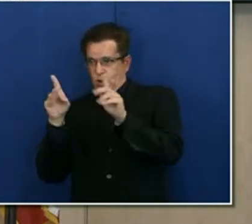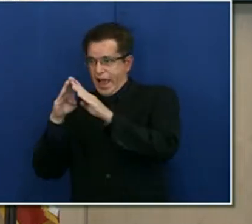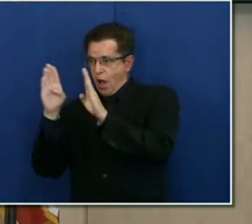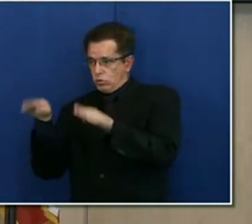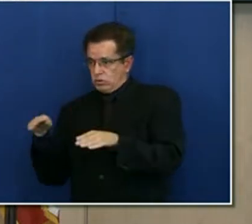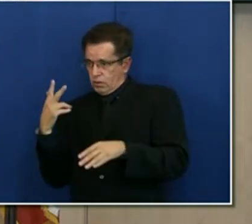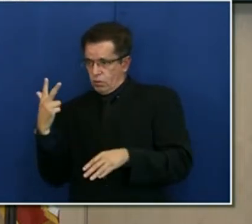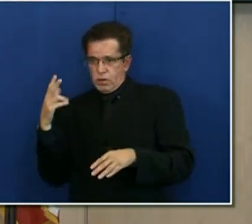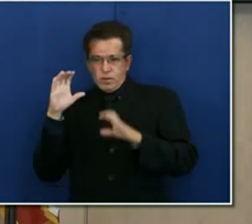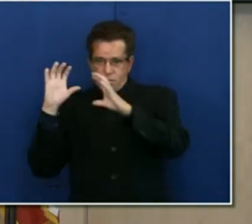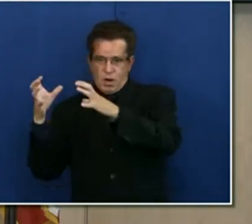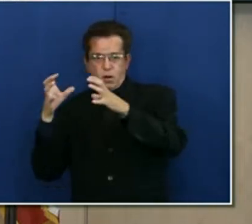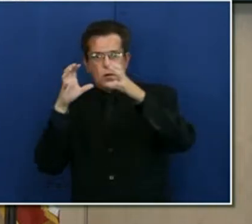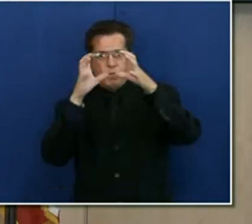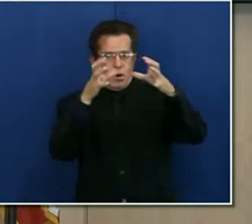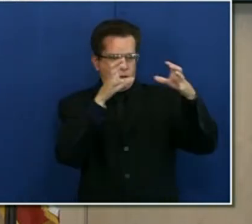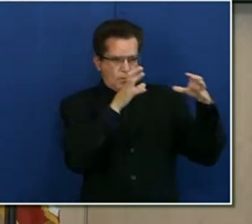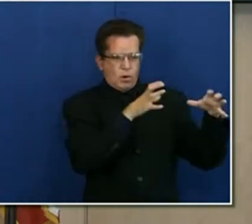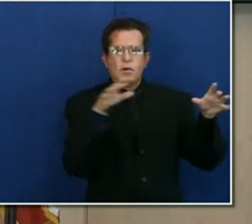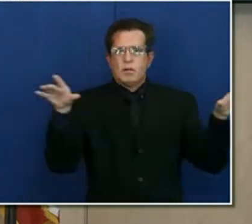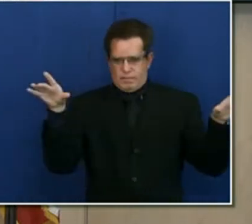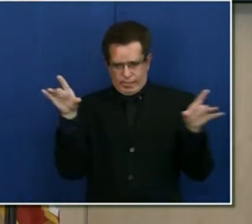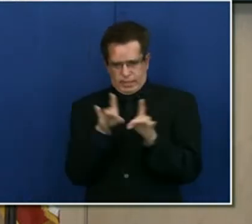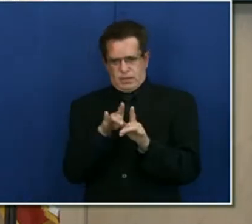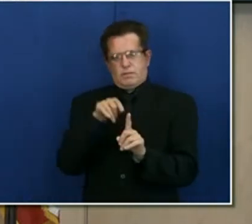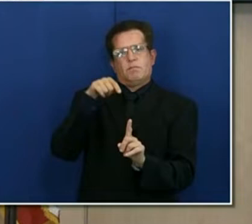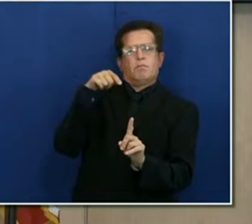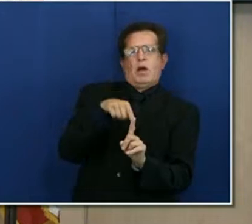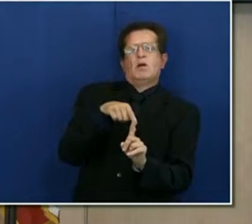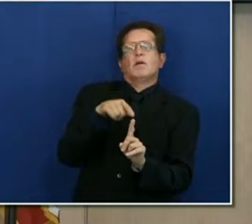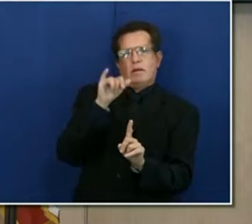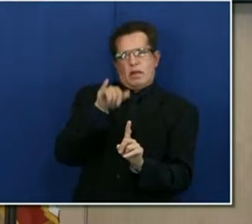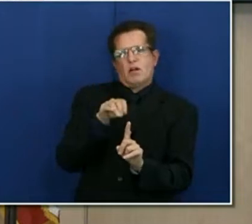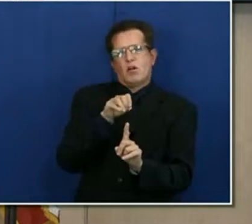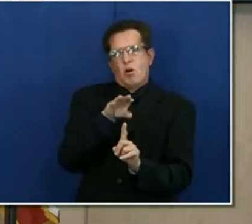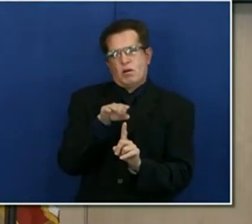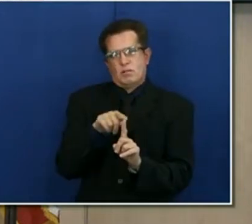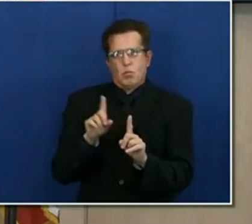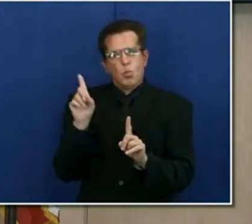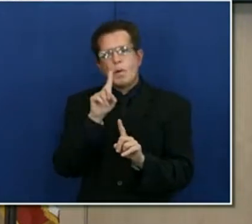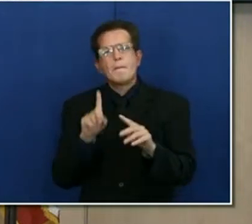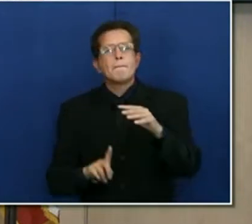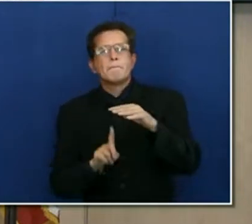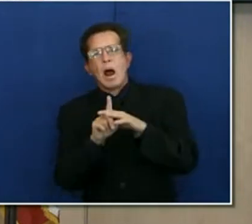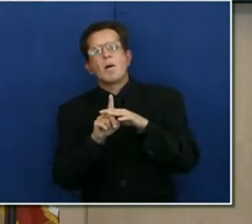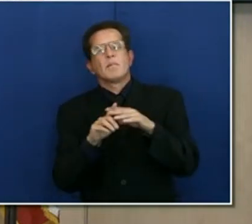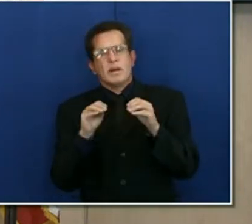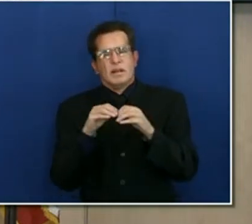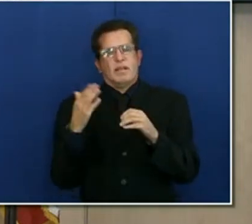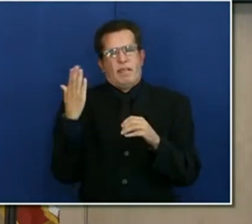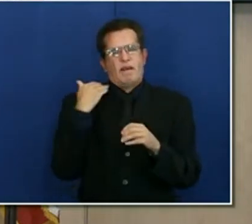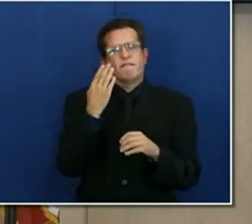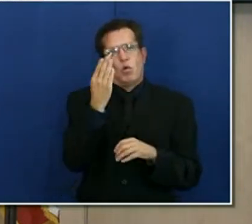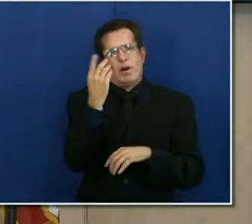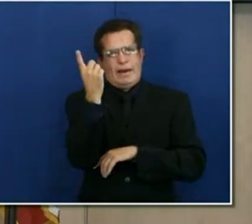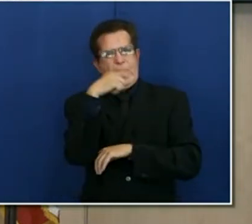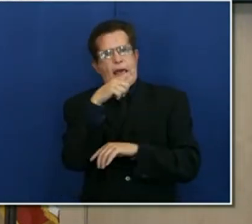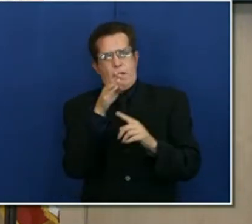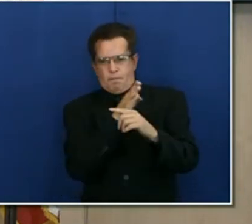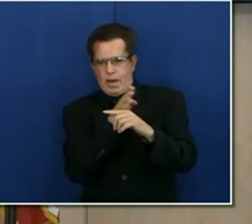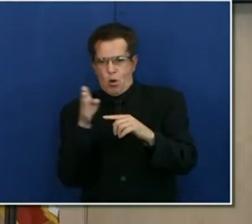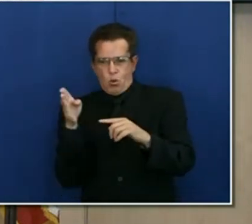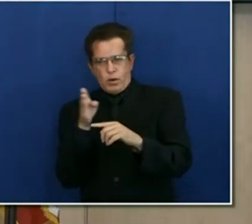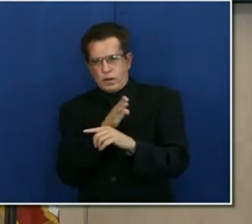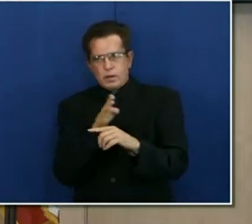are epidemiologically linked within a past 14-day period. Importantly, it does not mean that